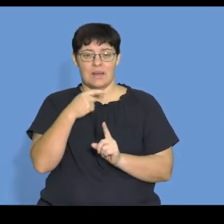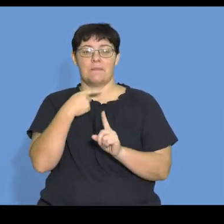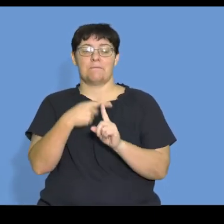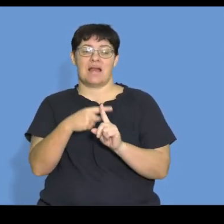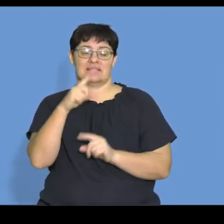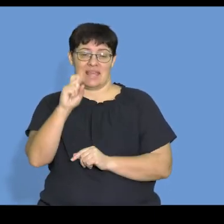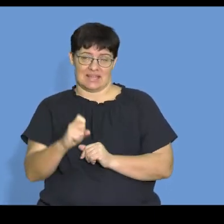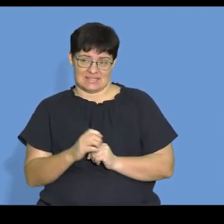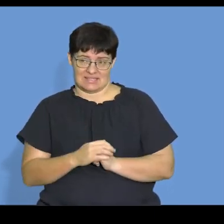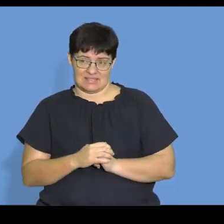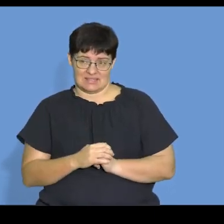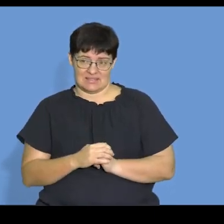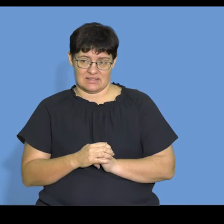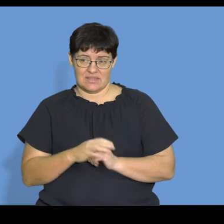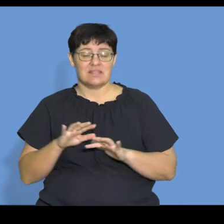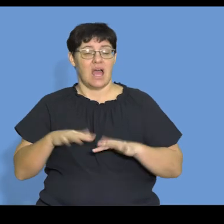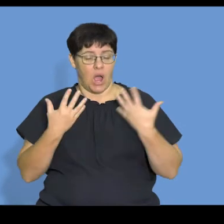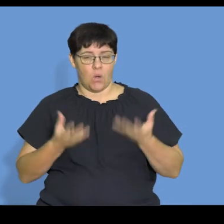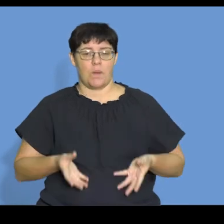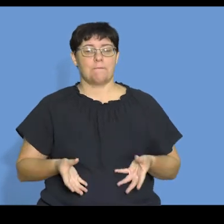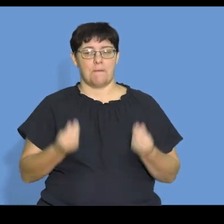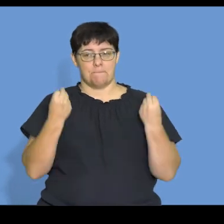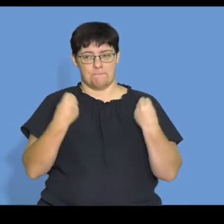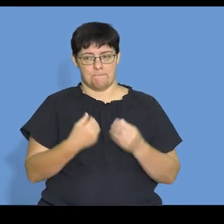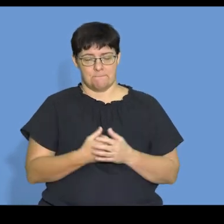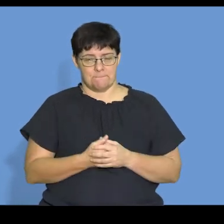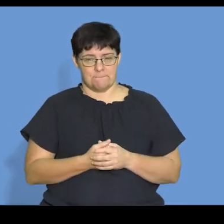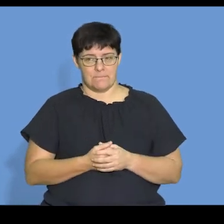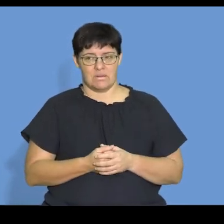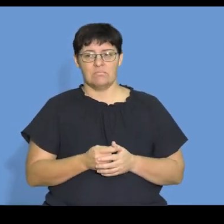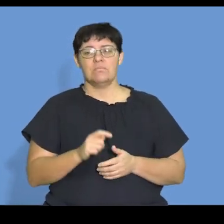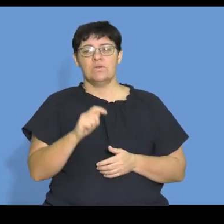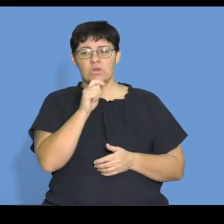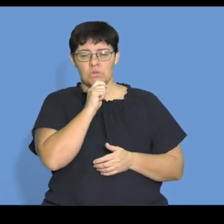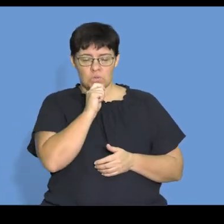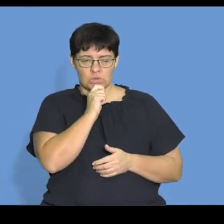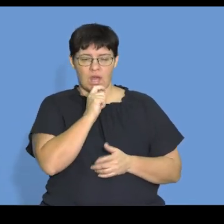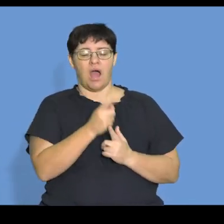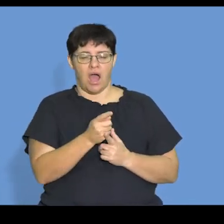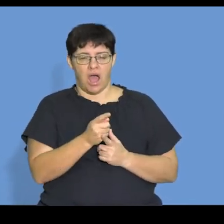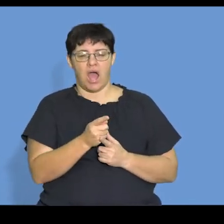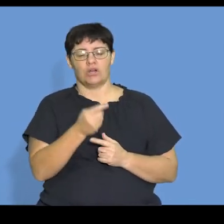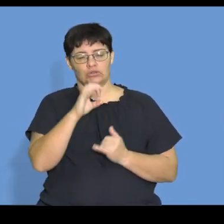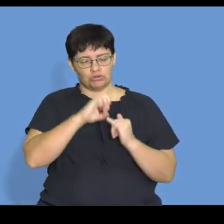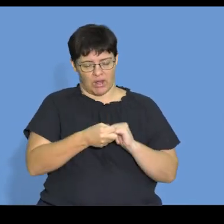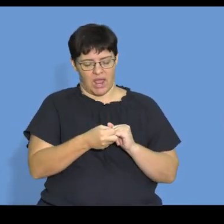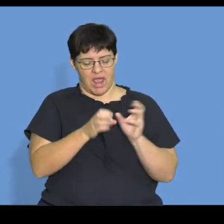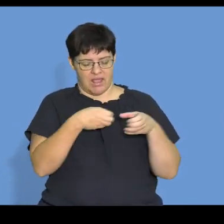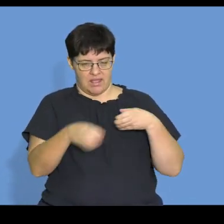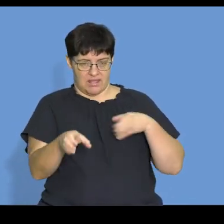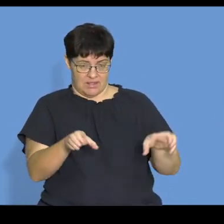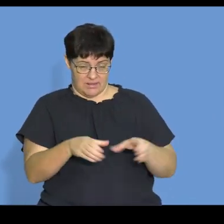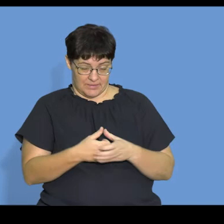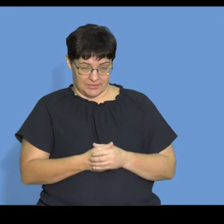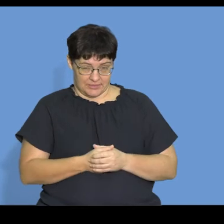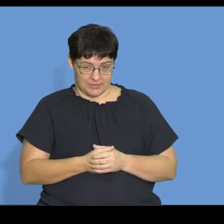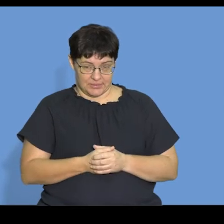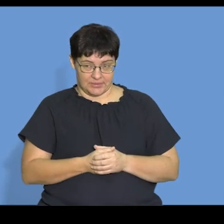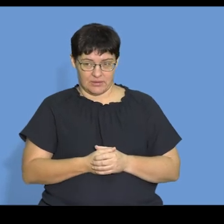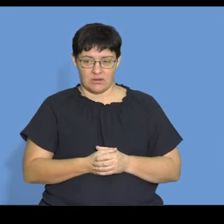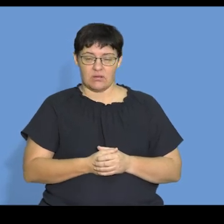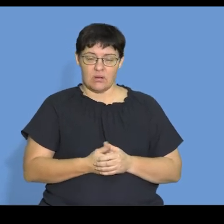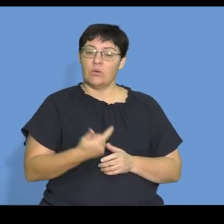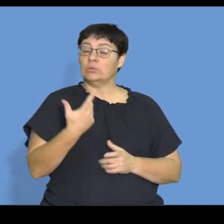x. That's how you get it, right? And then you can use that to try and factorize this. So I will make